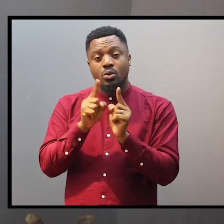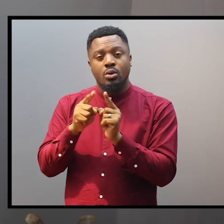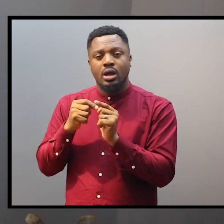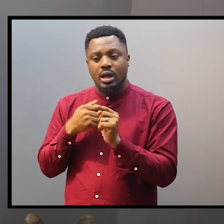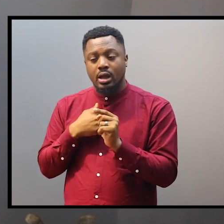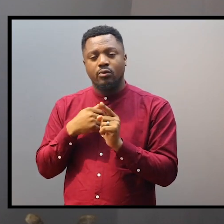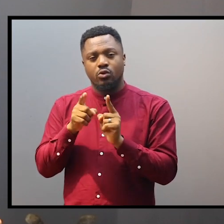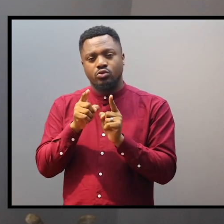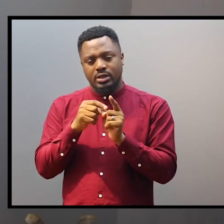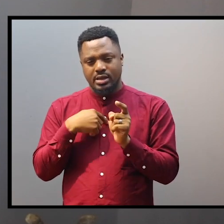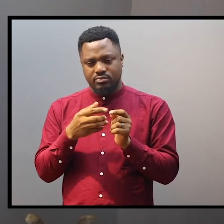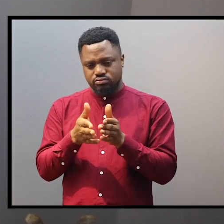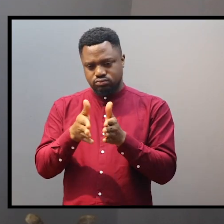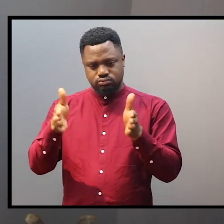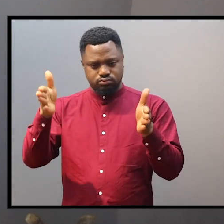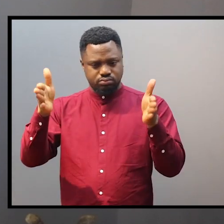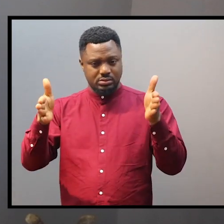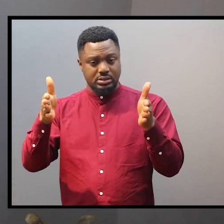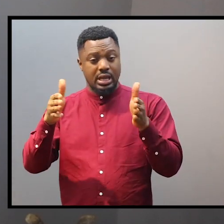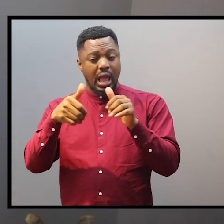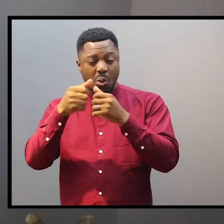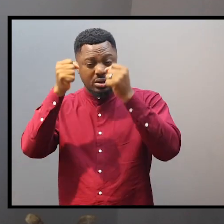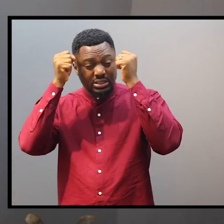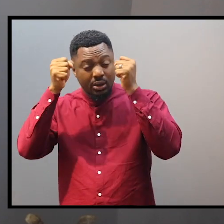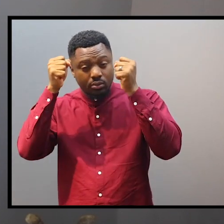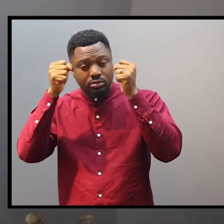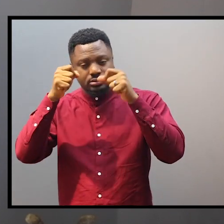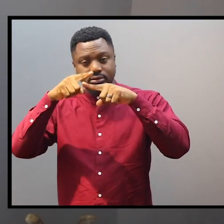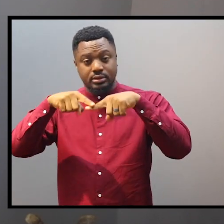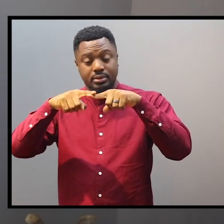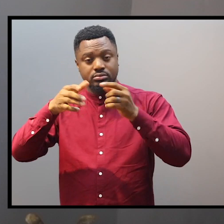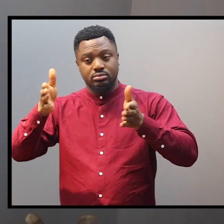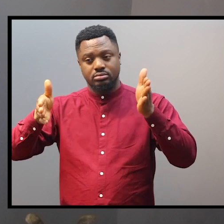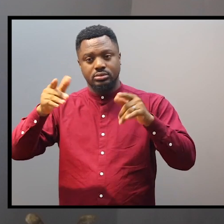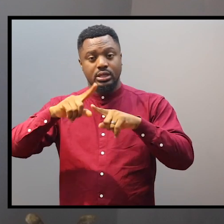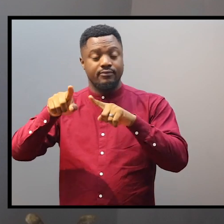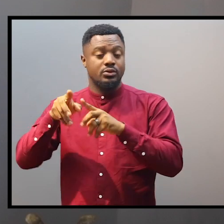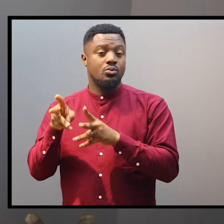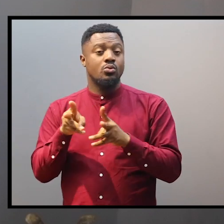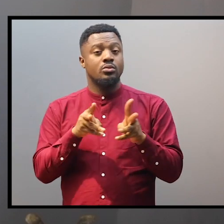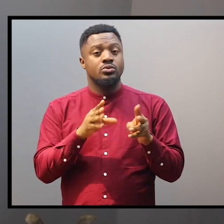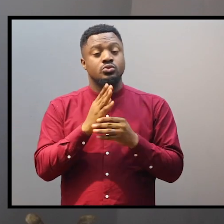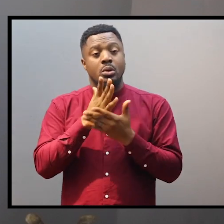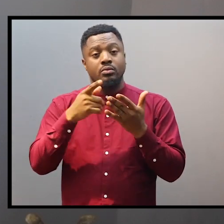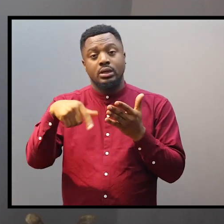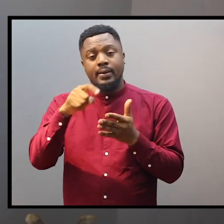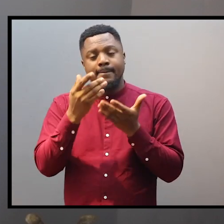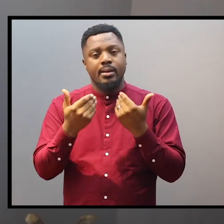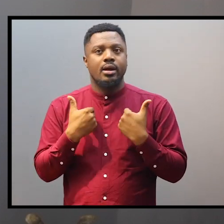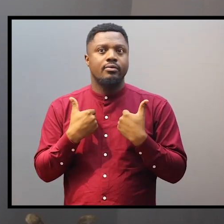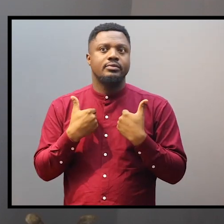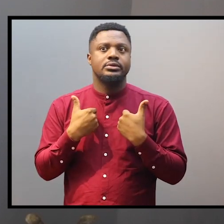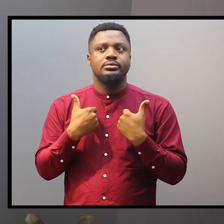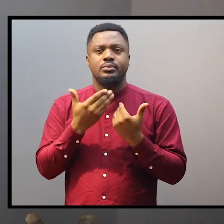it's also a spectrum. So depending on the severity, it shows up in different ways. So some of